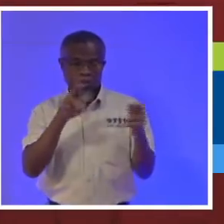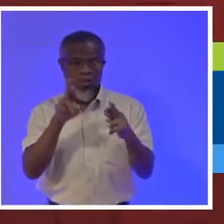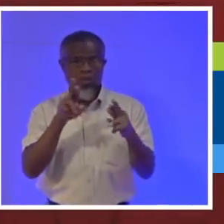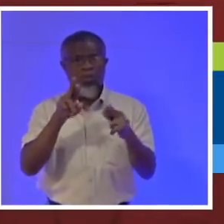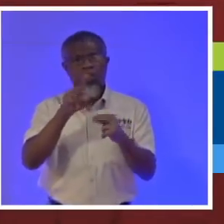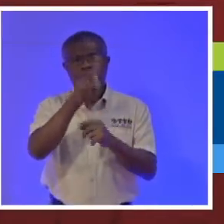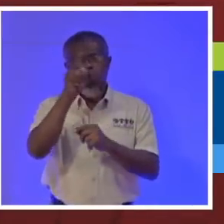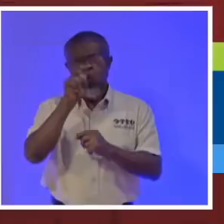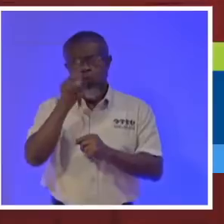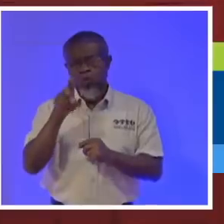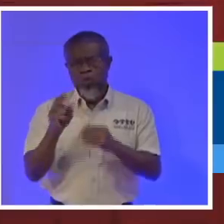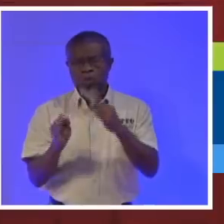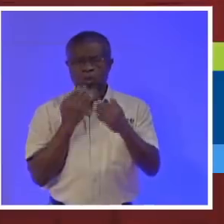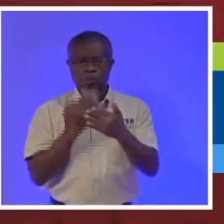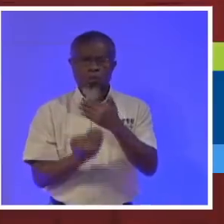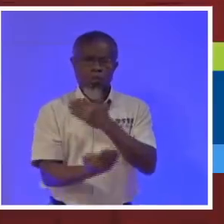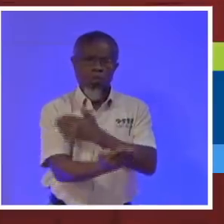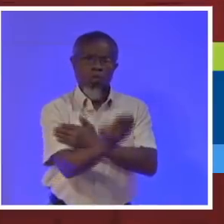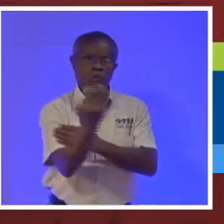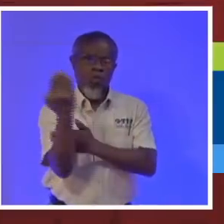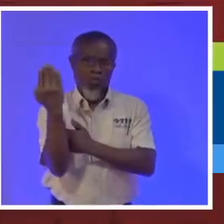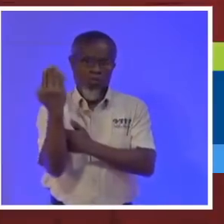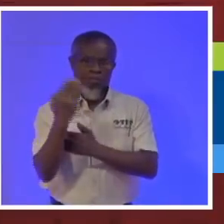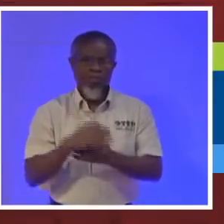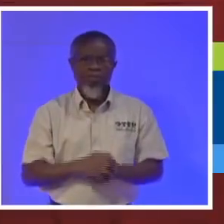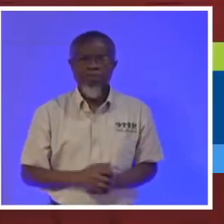questions. Good morning.